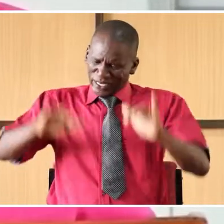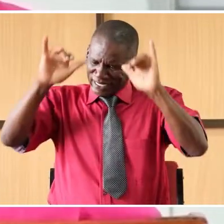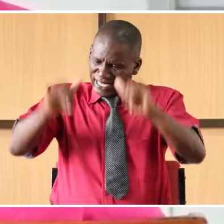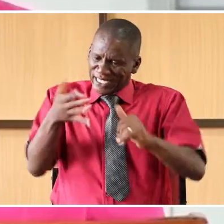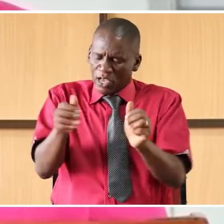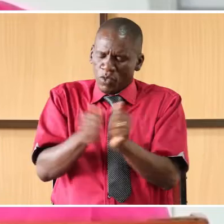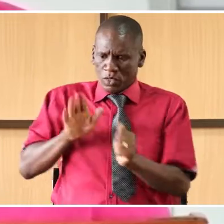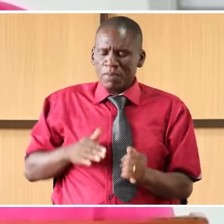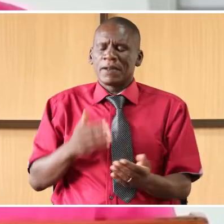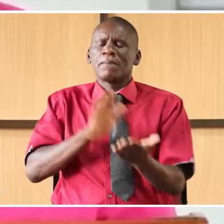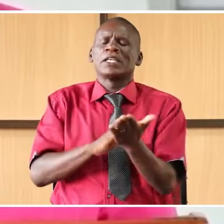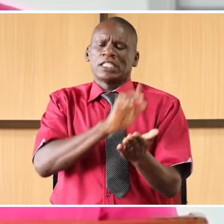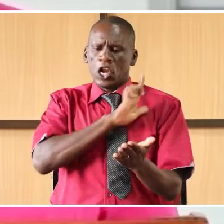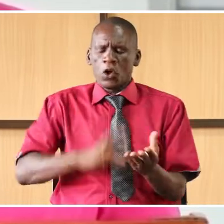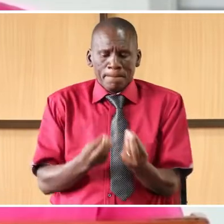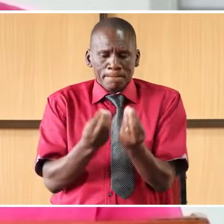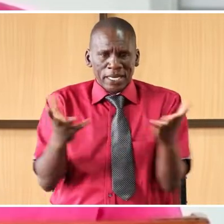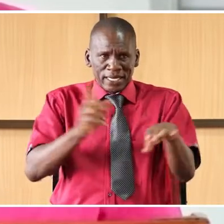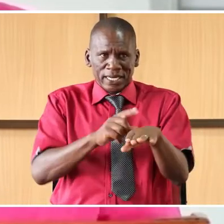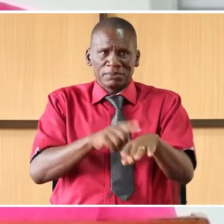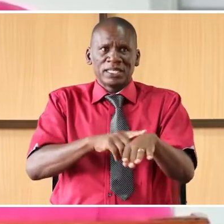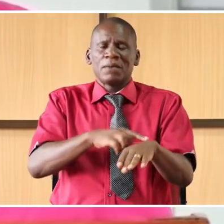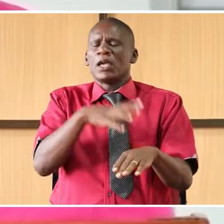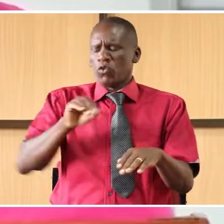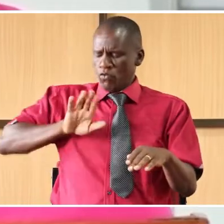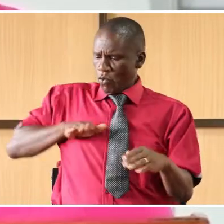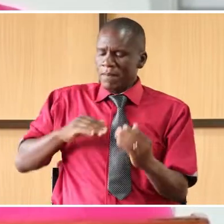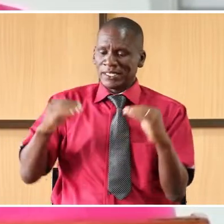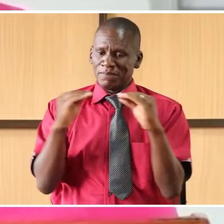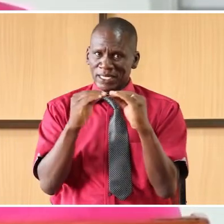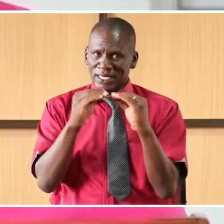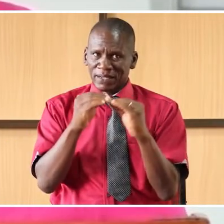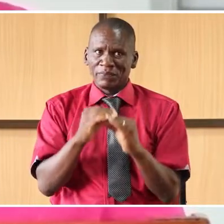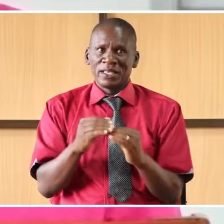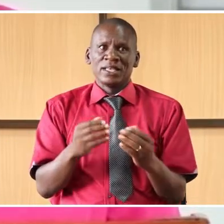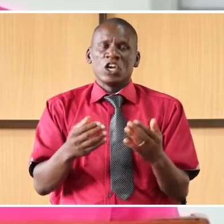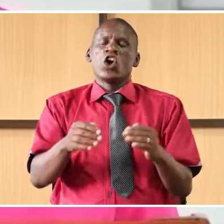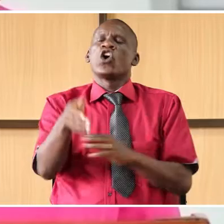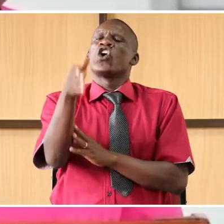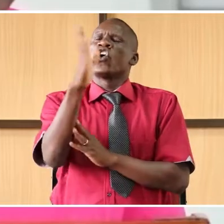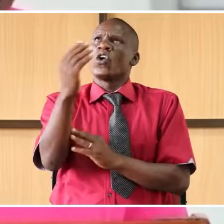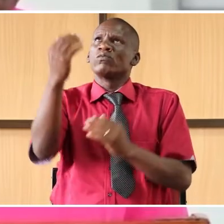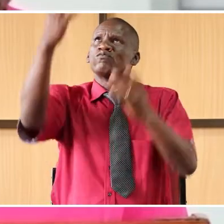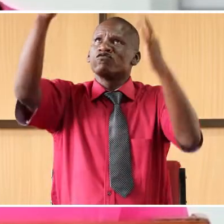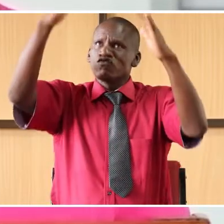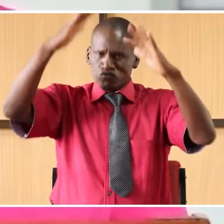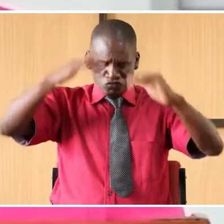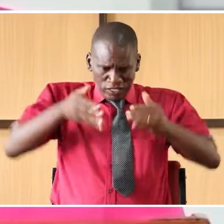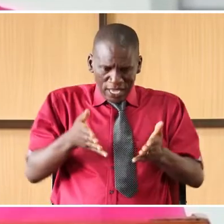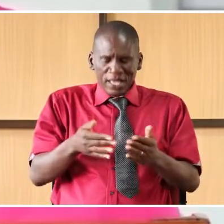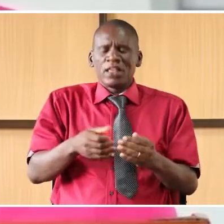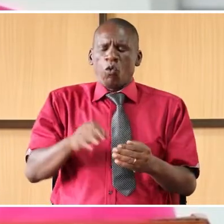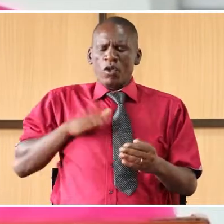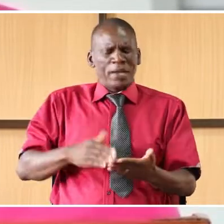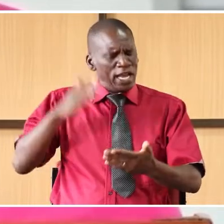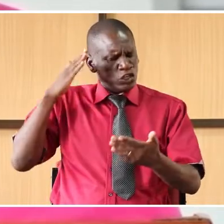therein. Praise the Lord. Many times when I've gone to the ladies' meetings, the presence of God comes down because they are